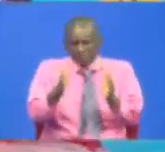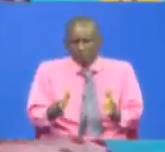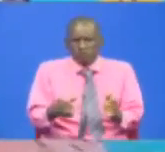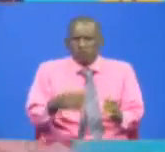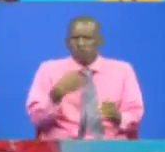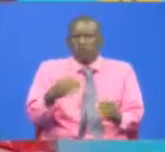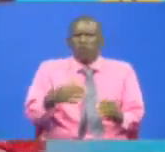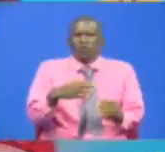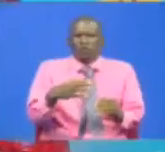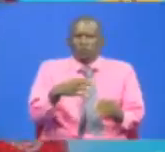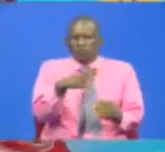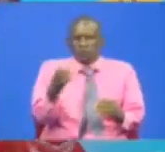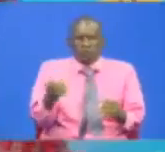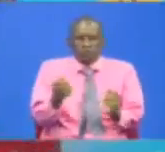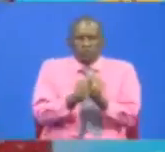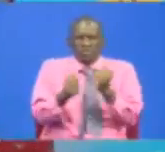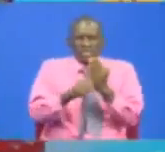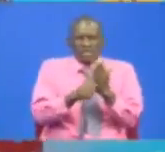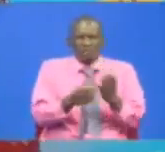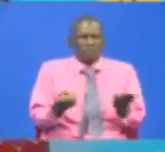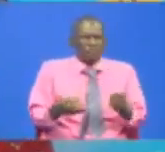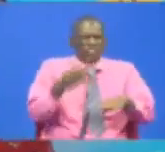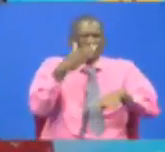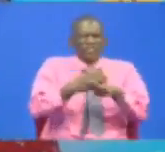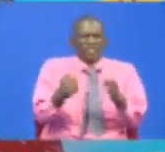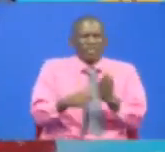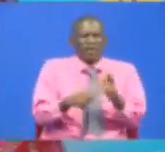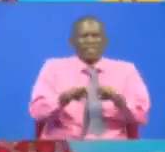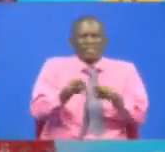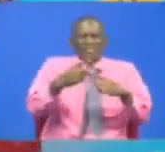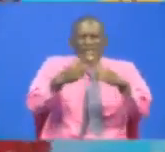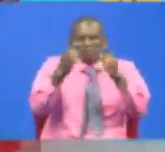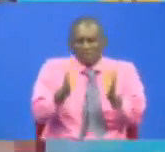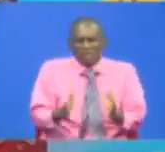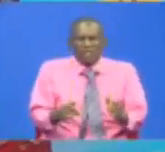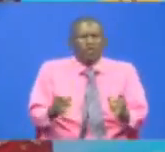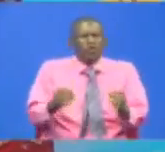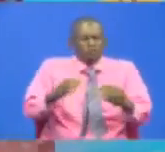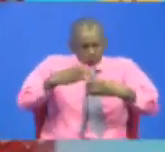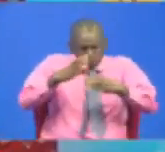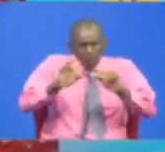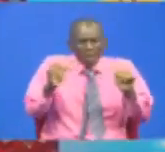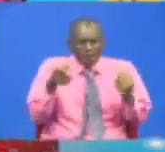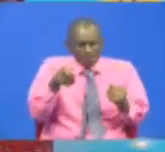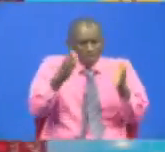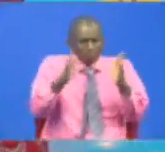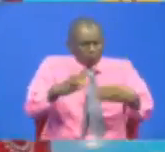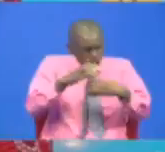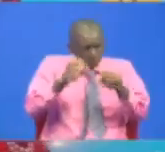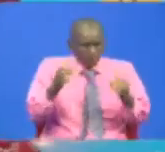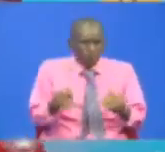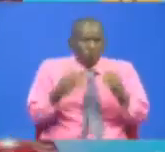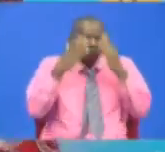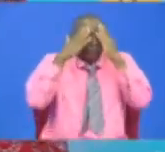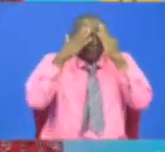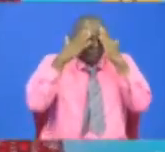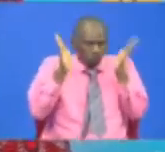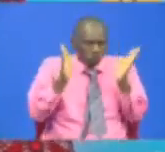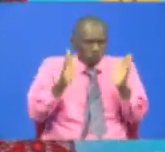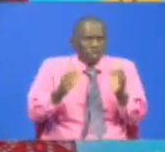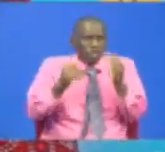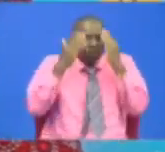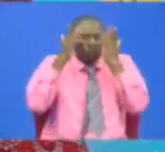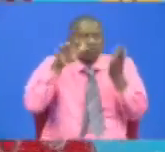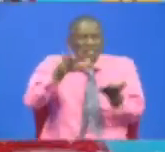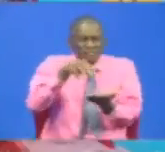goes under the name of guys as a circumciser, who has not been tested, who we don't know, who doesn't know the status